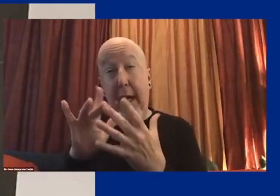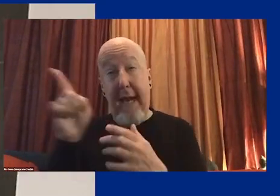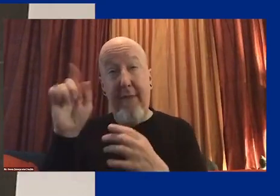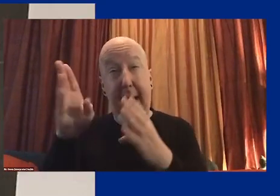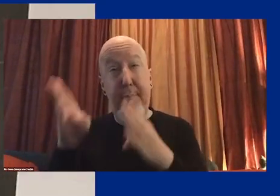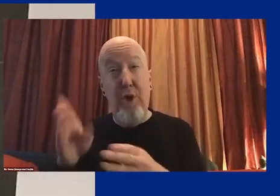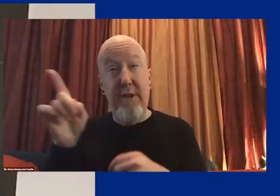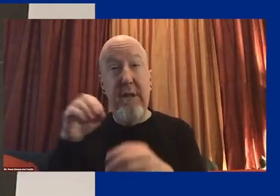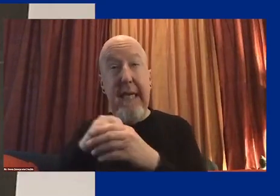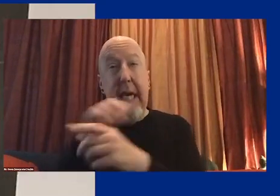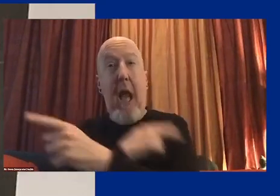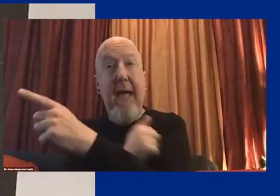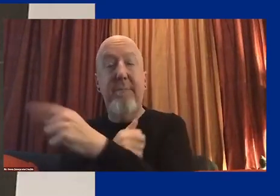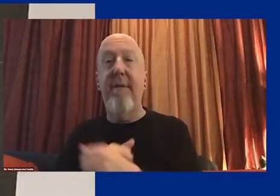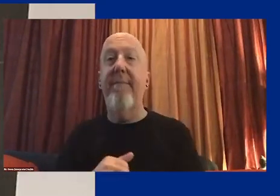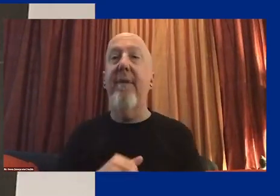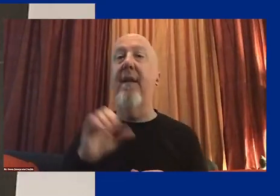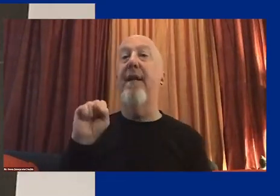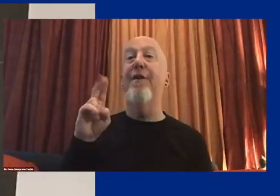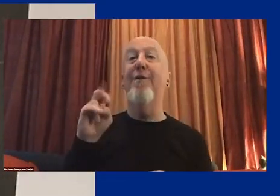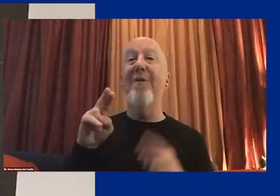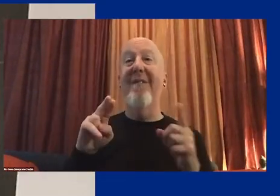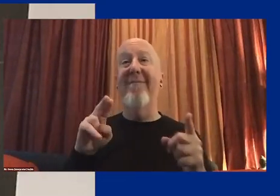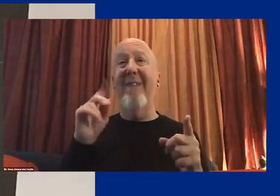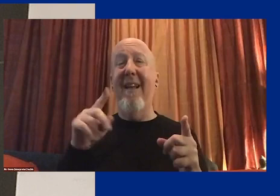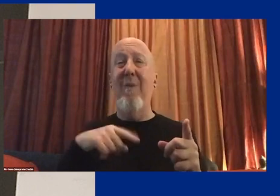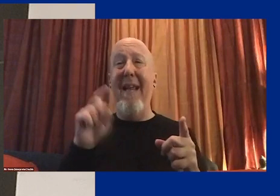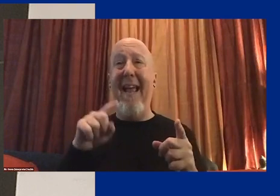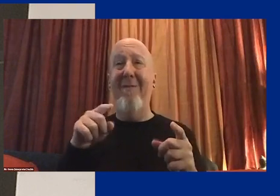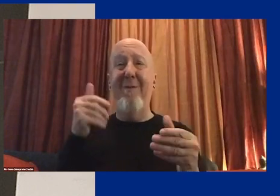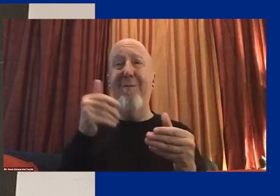Thanks. So, excuse me. So this is Susan, and we have to start wrapping up.